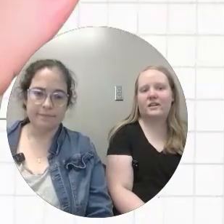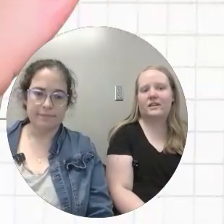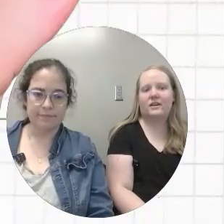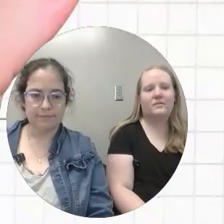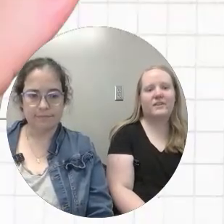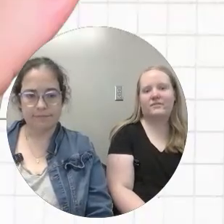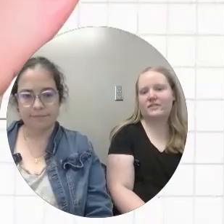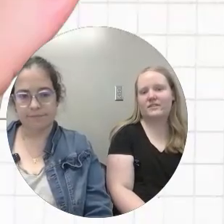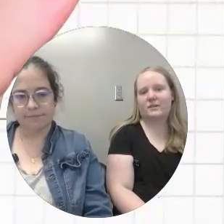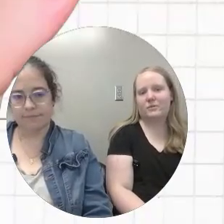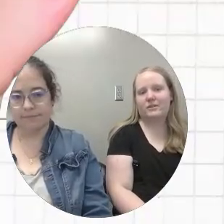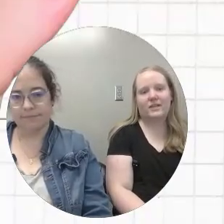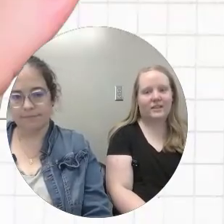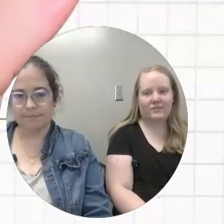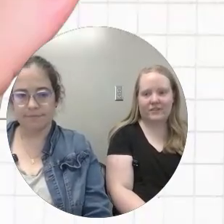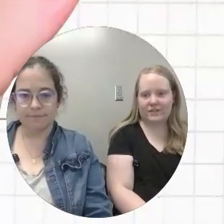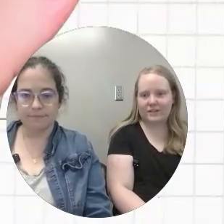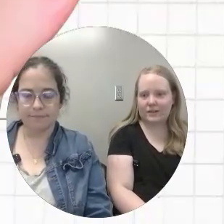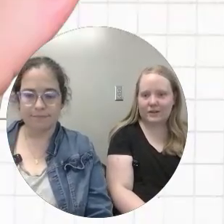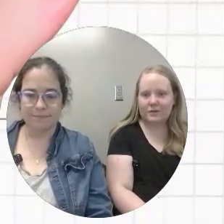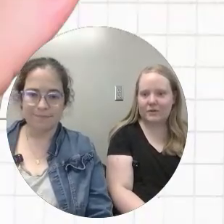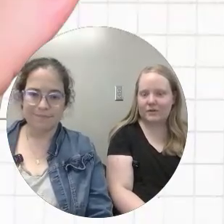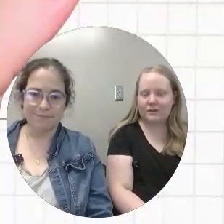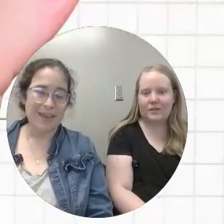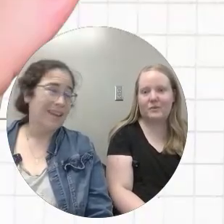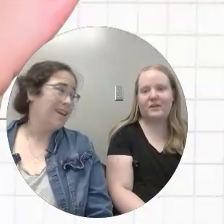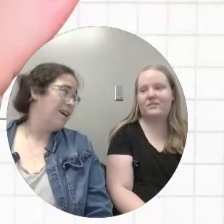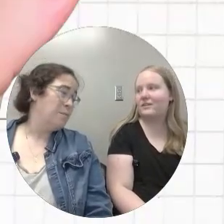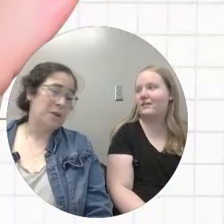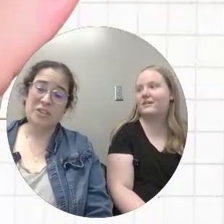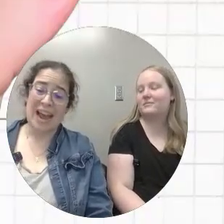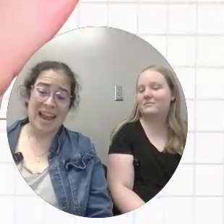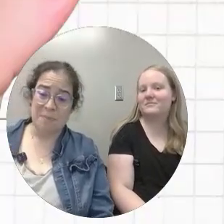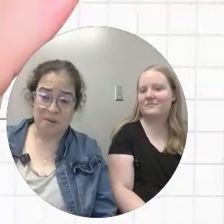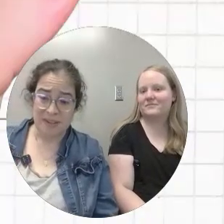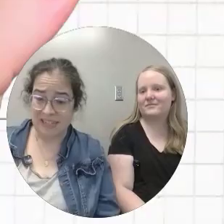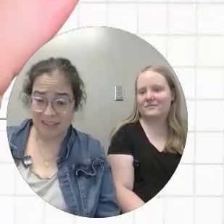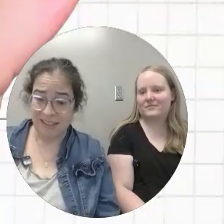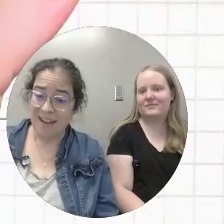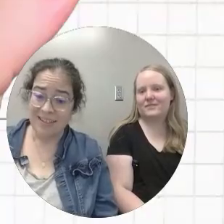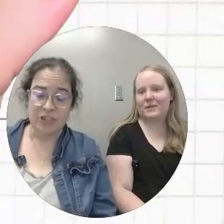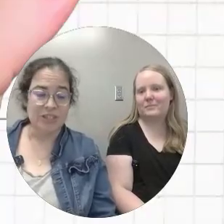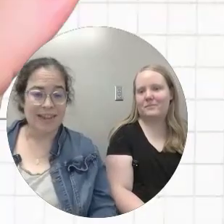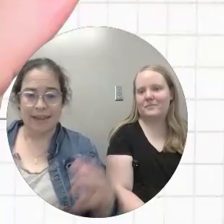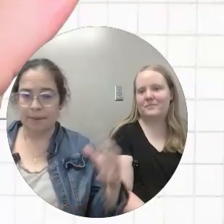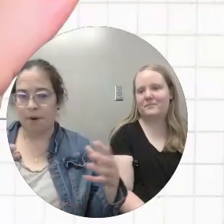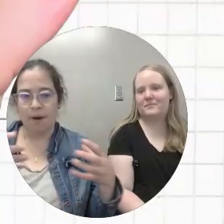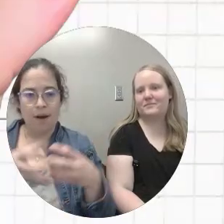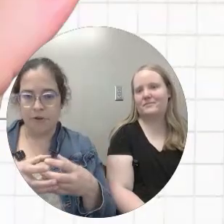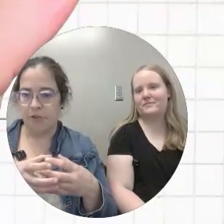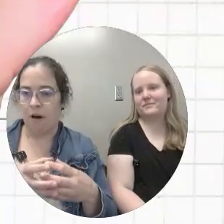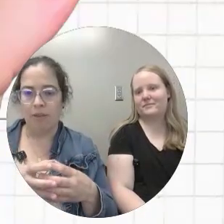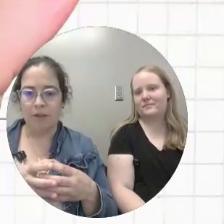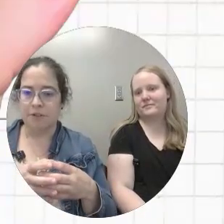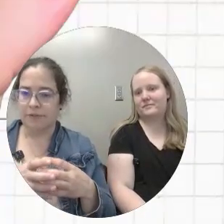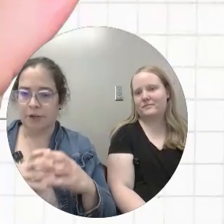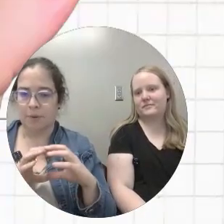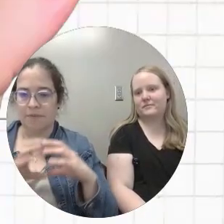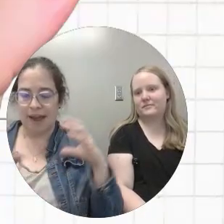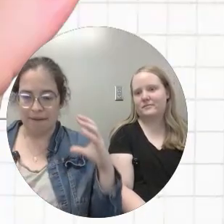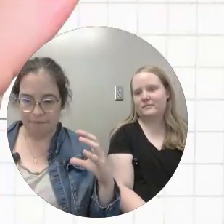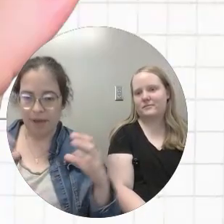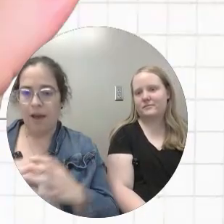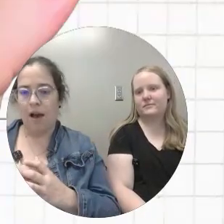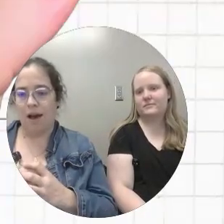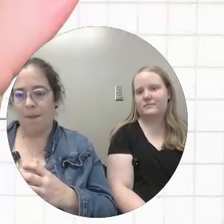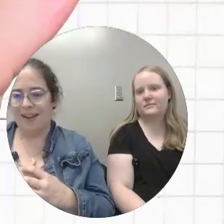of hearing, deaf, disabled, late deafened, all the above. Pretty much anybody who has a hearing loss is just getting put under the all-inclusive